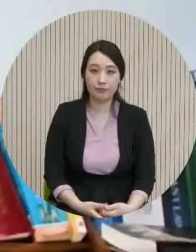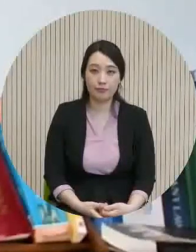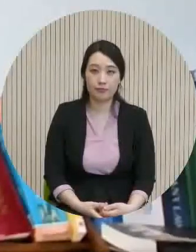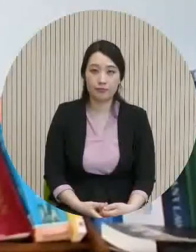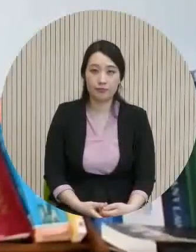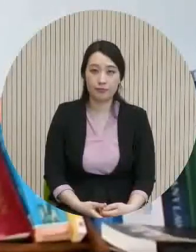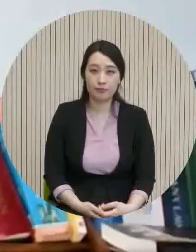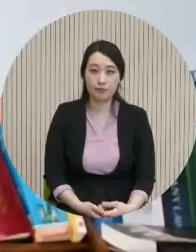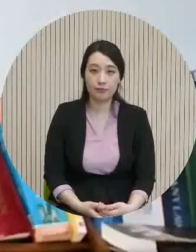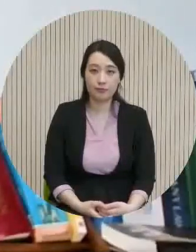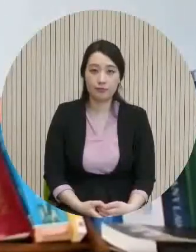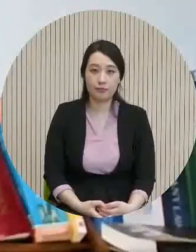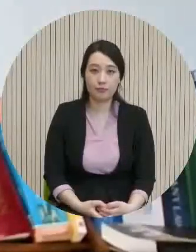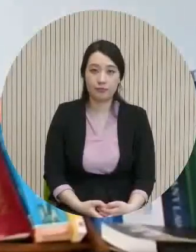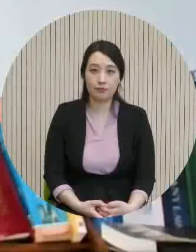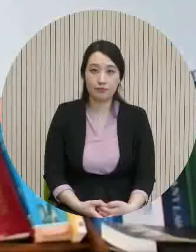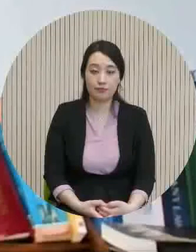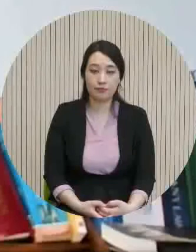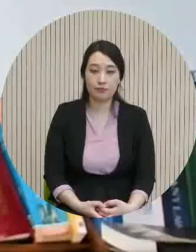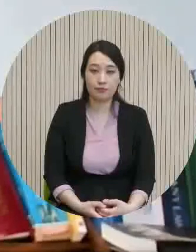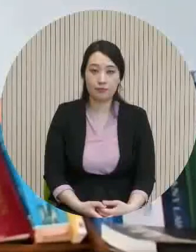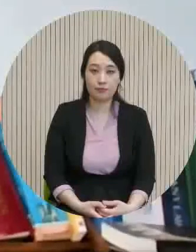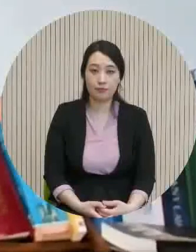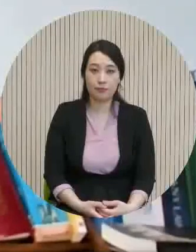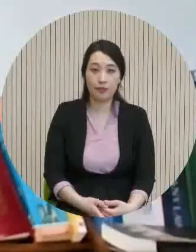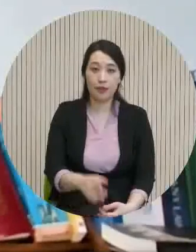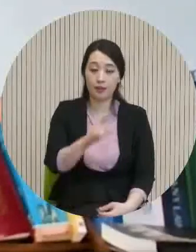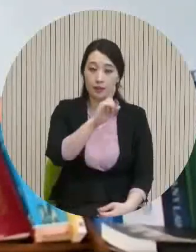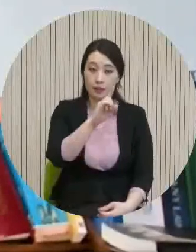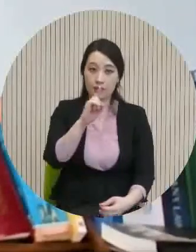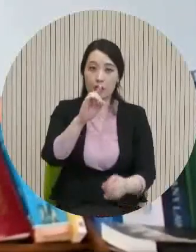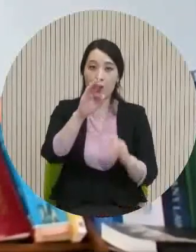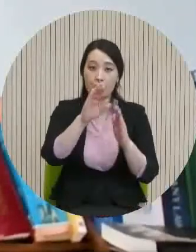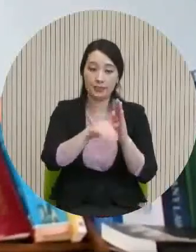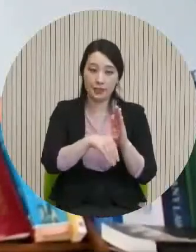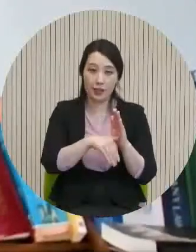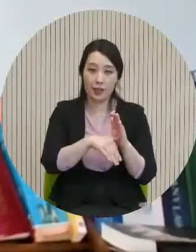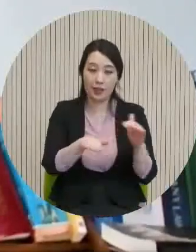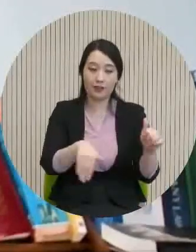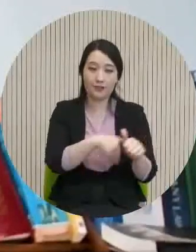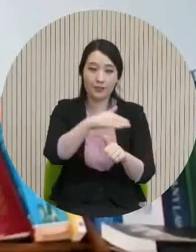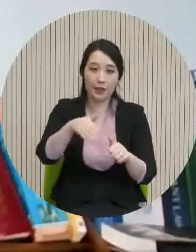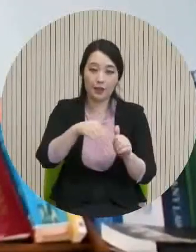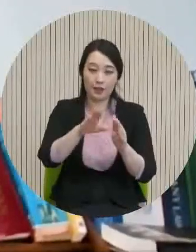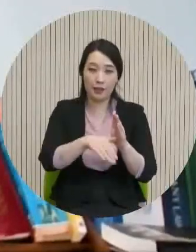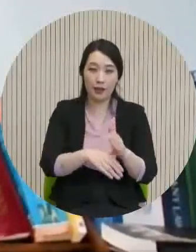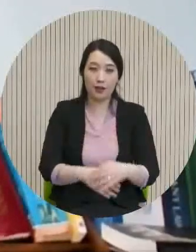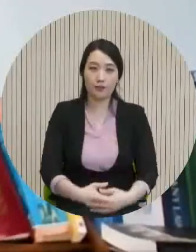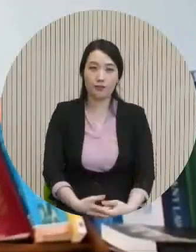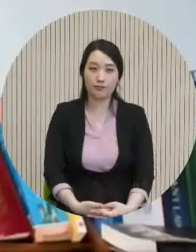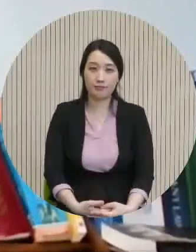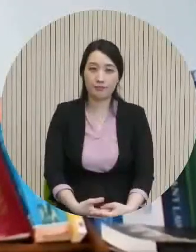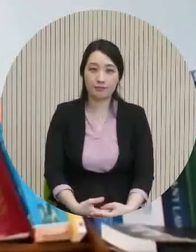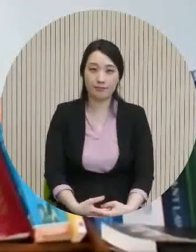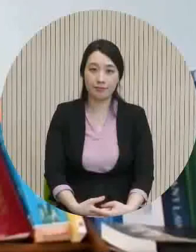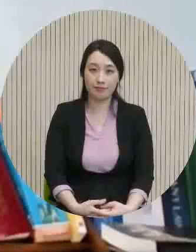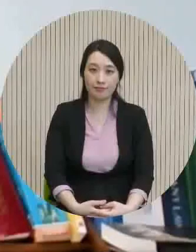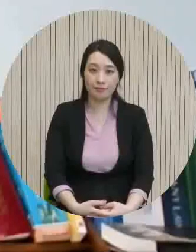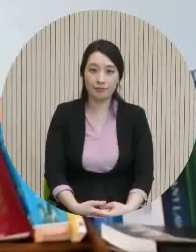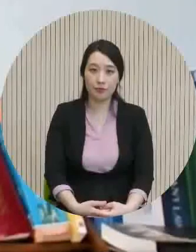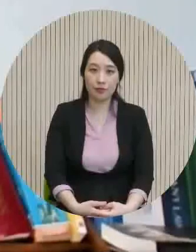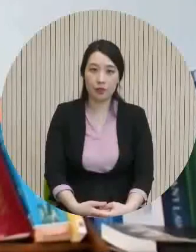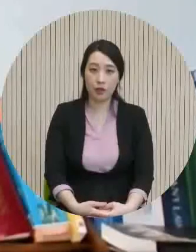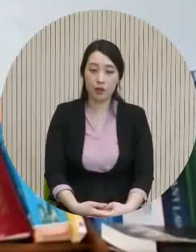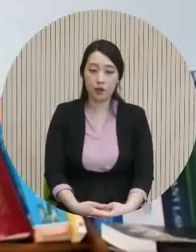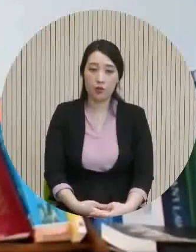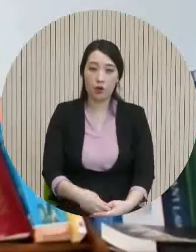Of course, in this digital era, I think all countries need to update their copyright laws to meet the